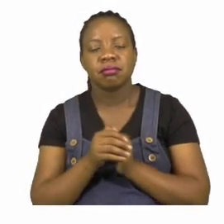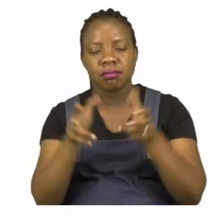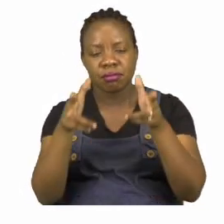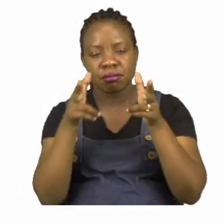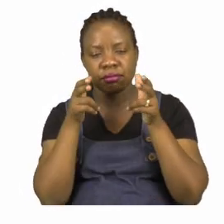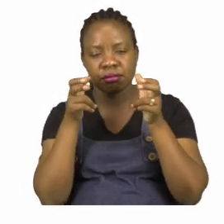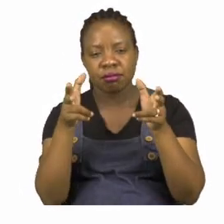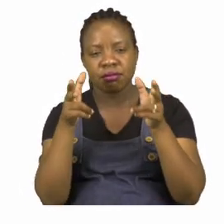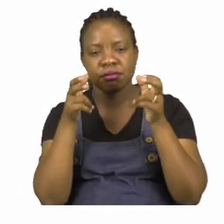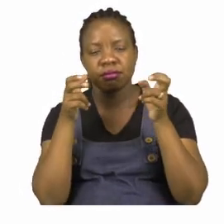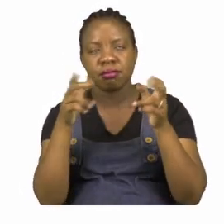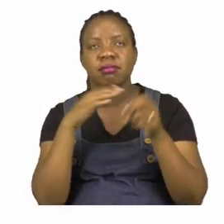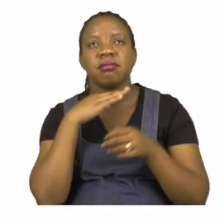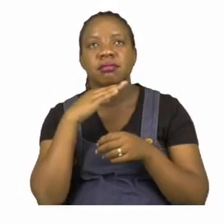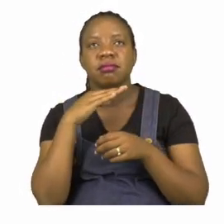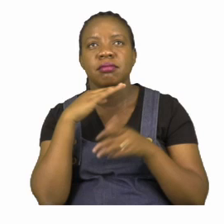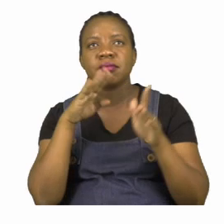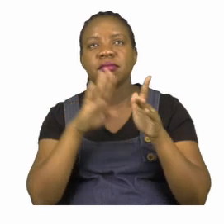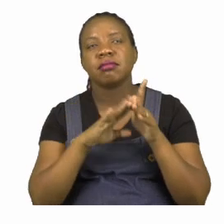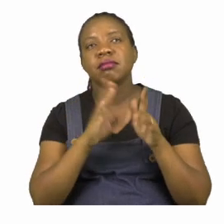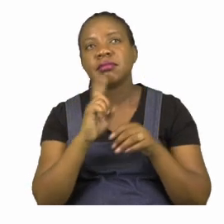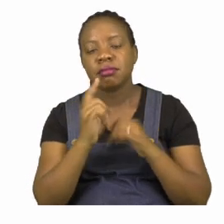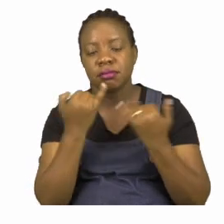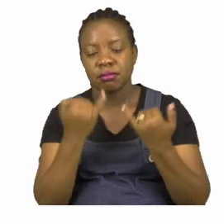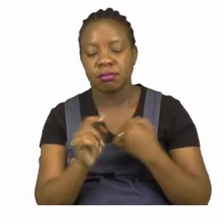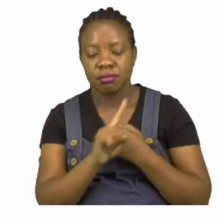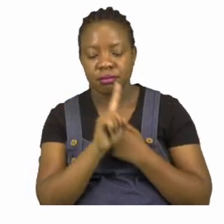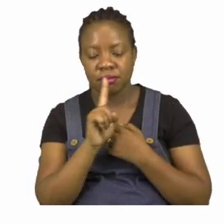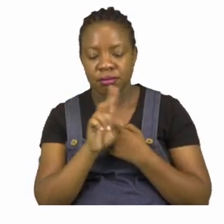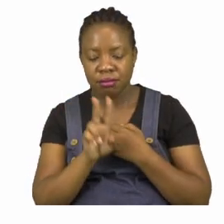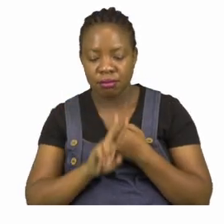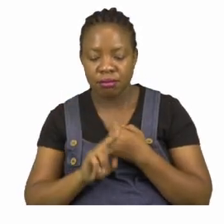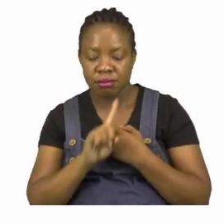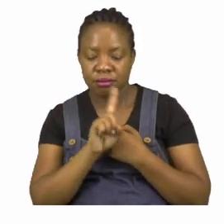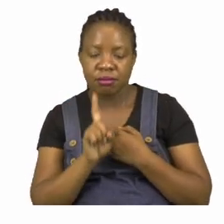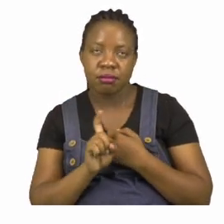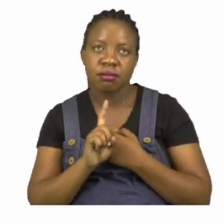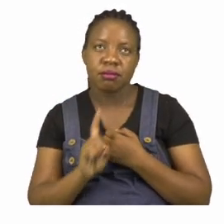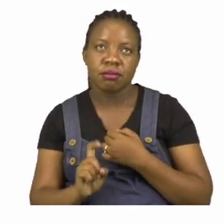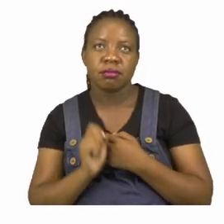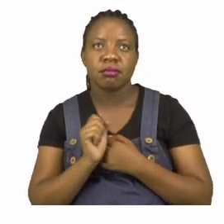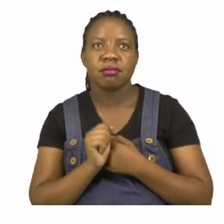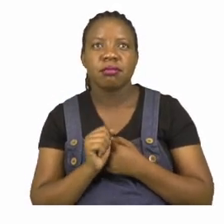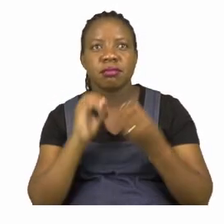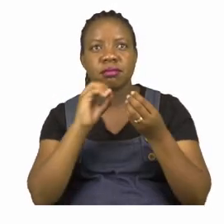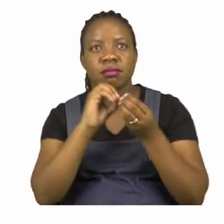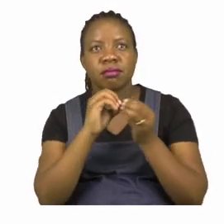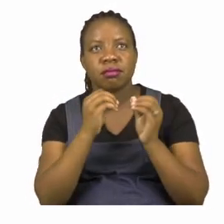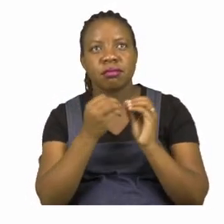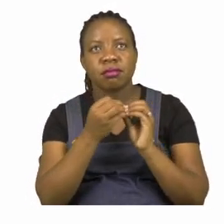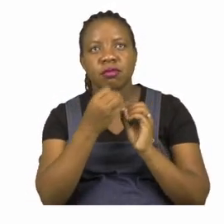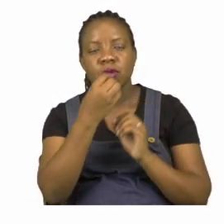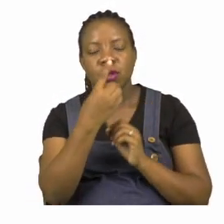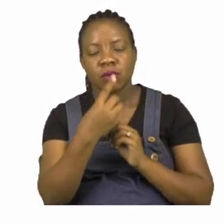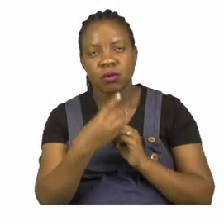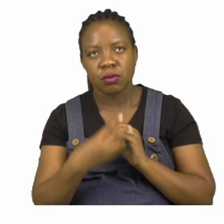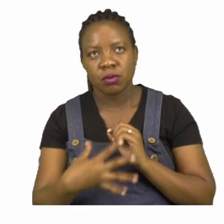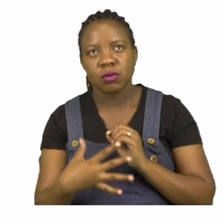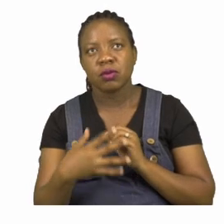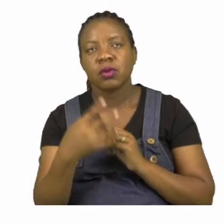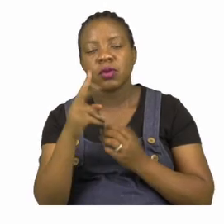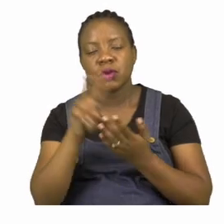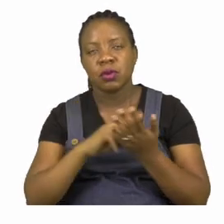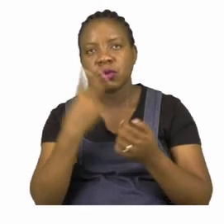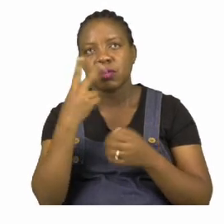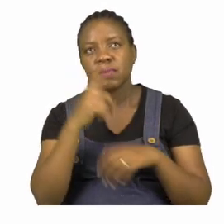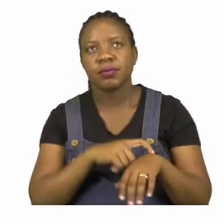all about, let's go into the questions. We're going to read each question 2 times. Number 1